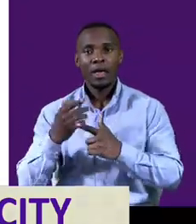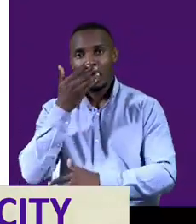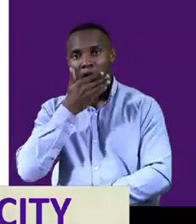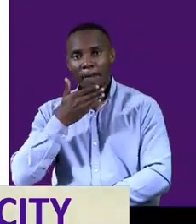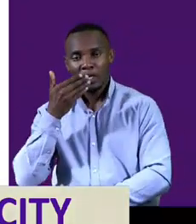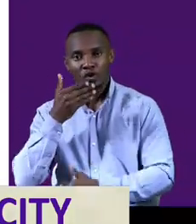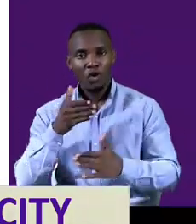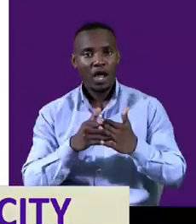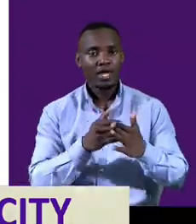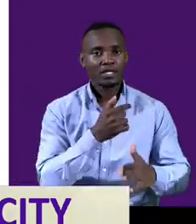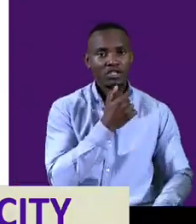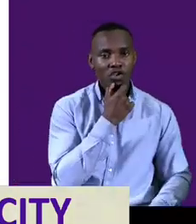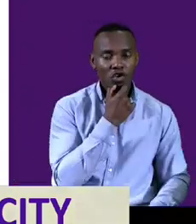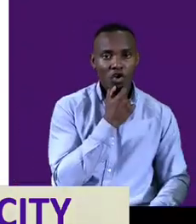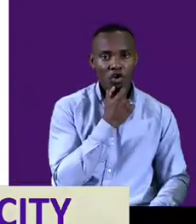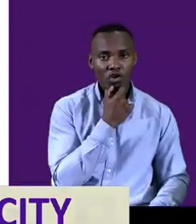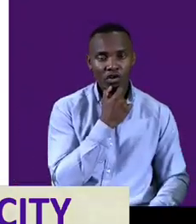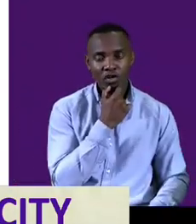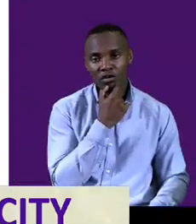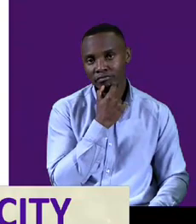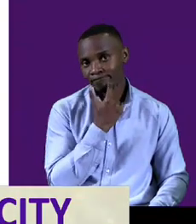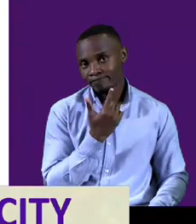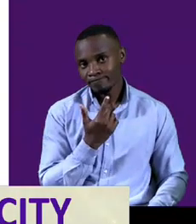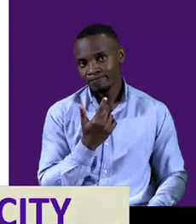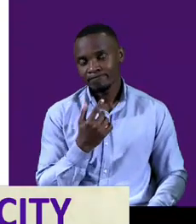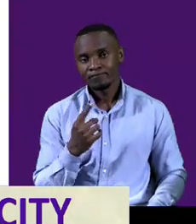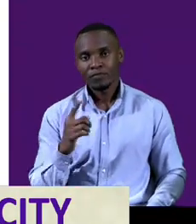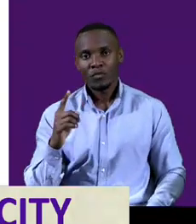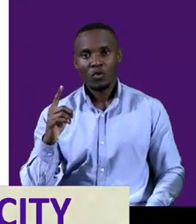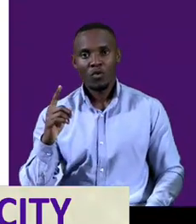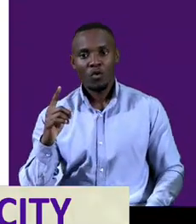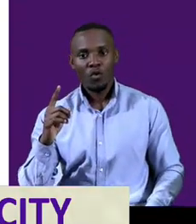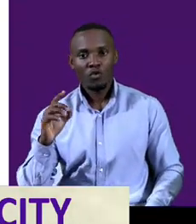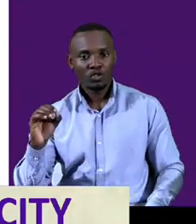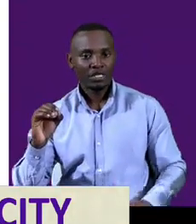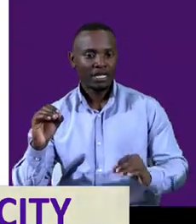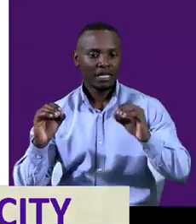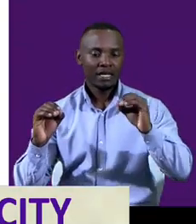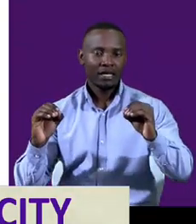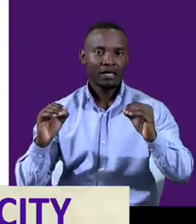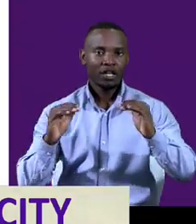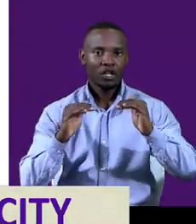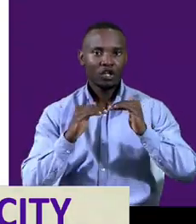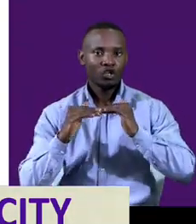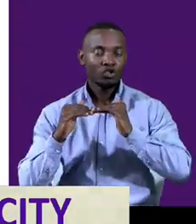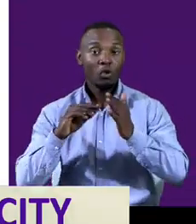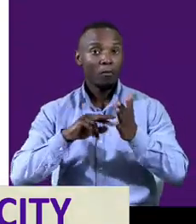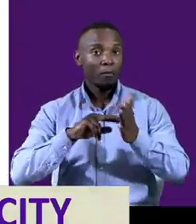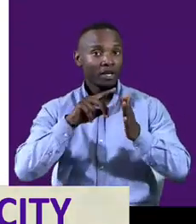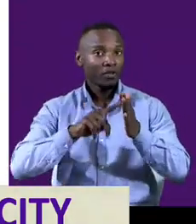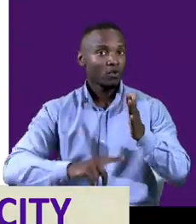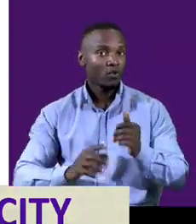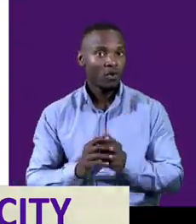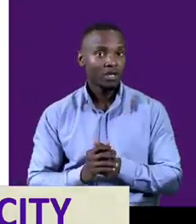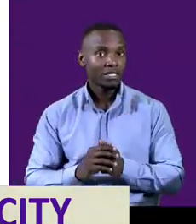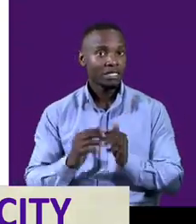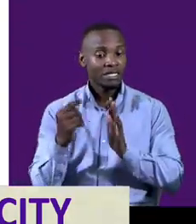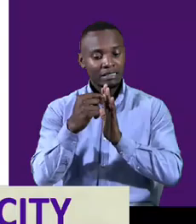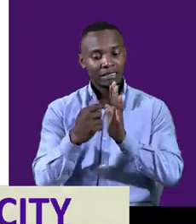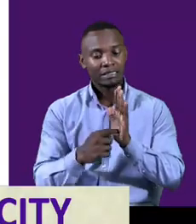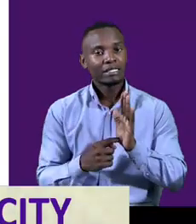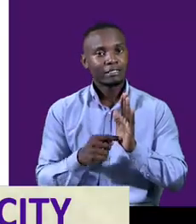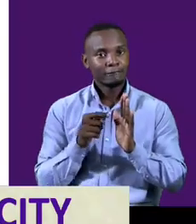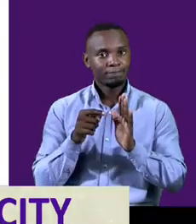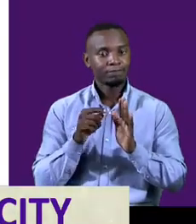Mahia on 20th was a 1-1, was a 0-0 draw again. This means that the league is still